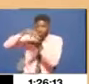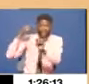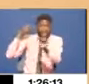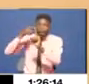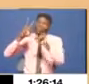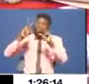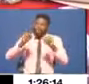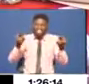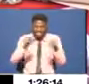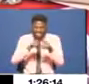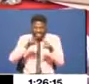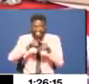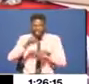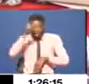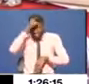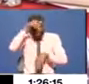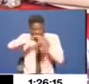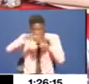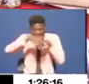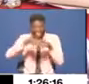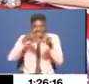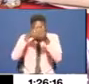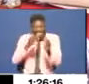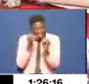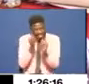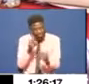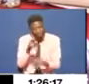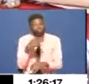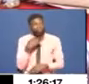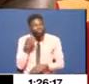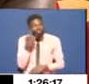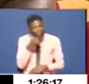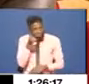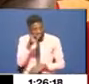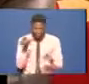down up to the grassroots level. Timothy Kipnoso for Lunchtime News.